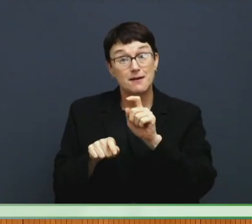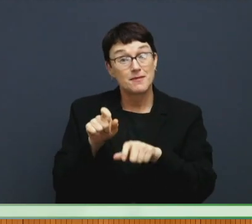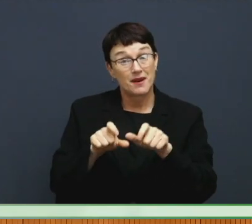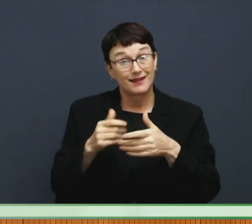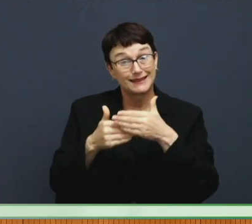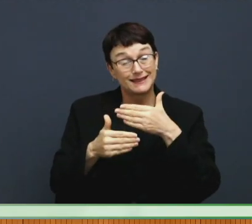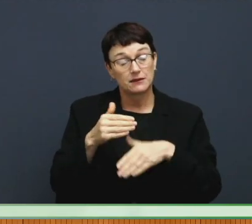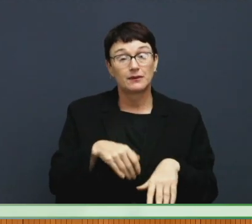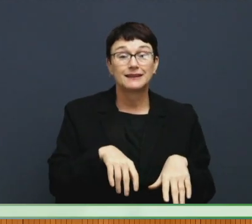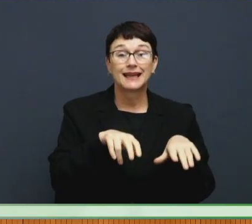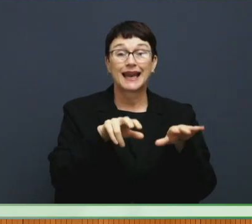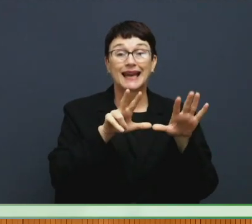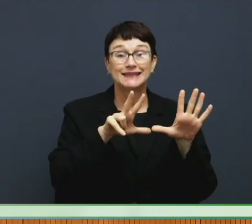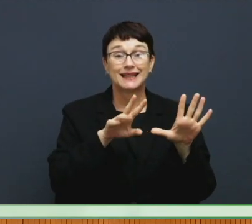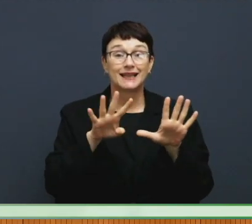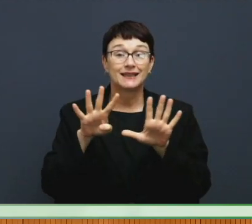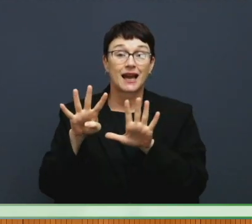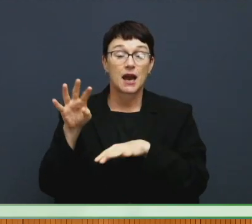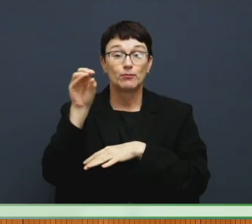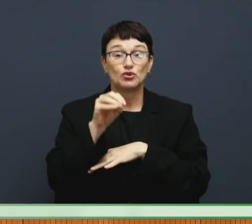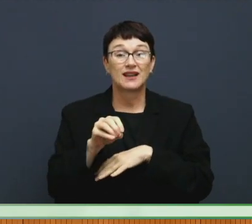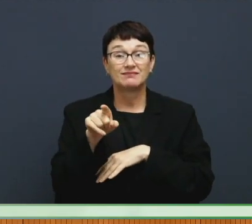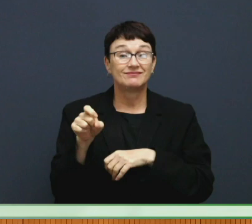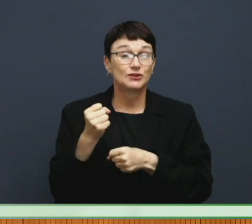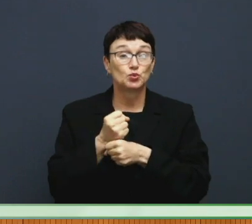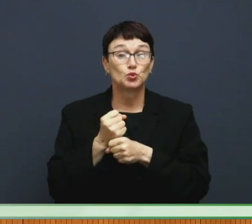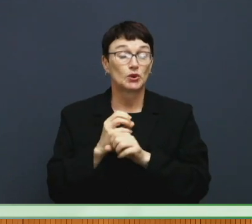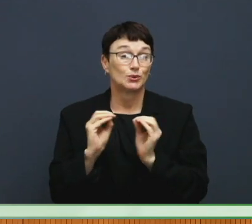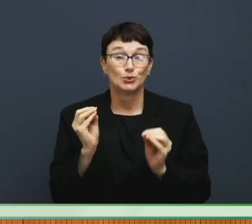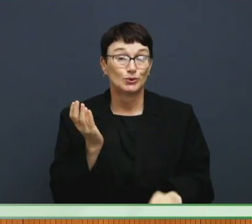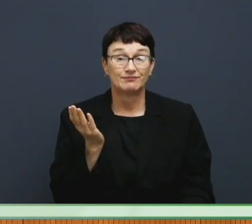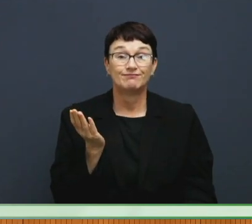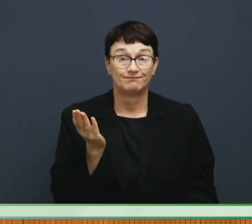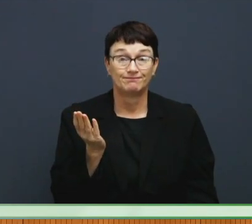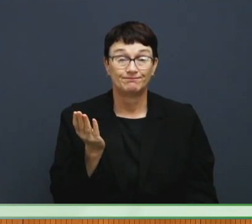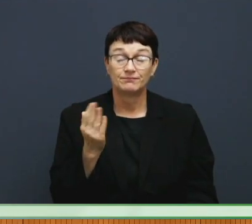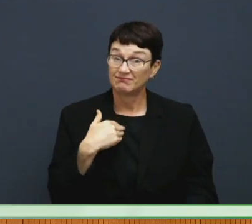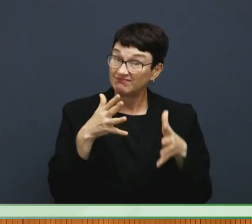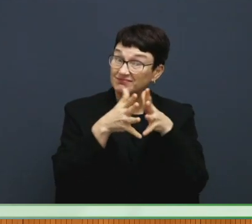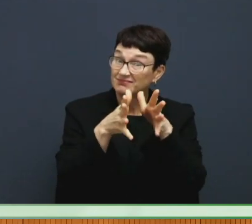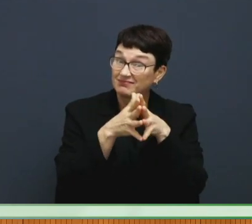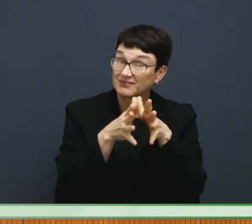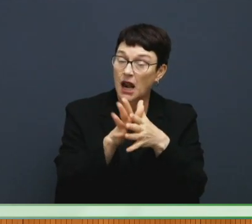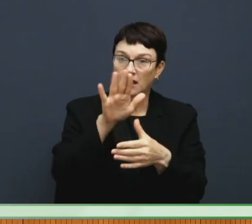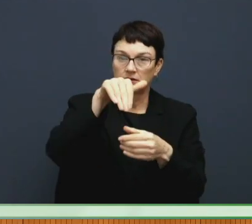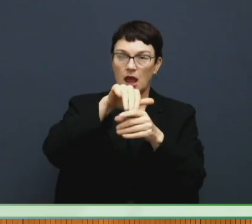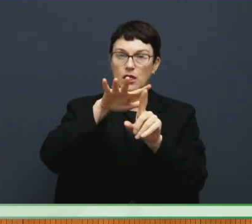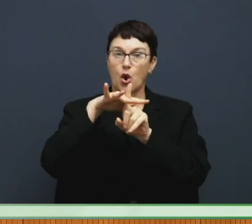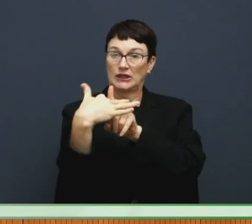disabilities are unemployed. And I need to give you the context of this is because we're living in a country